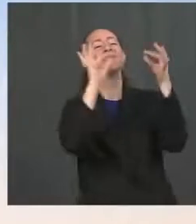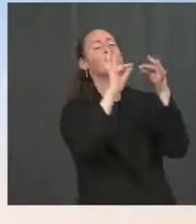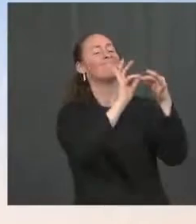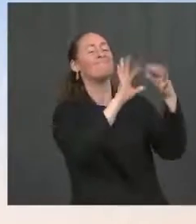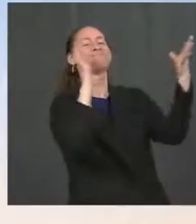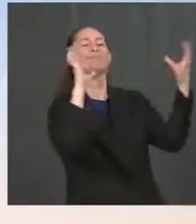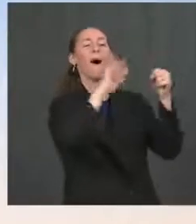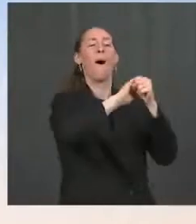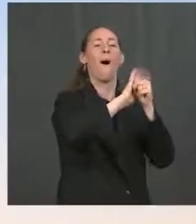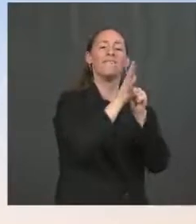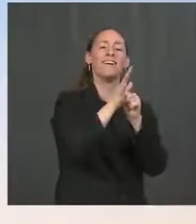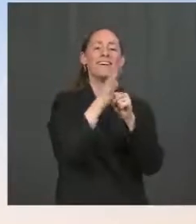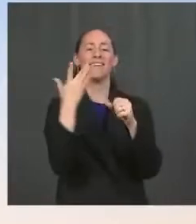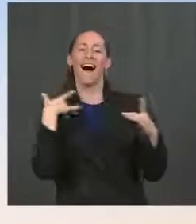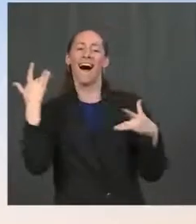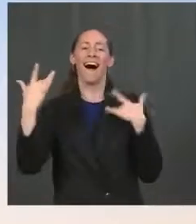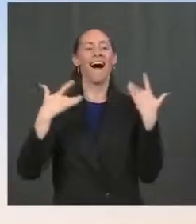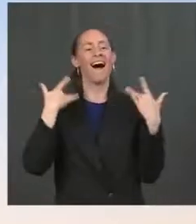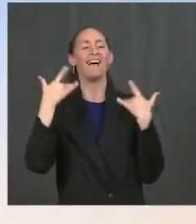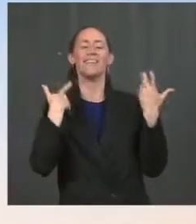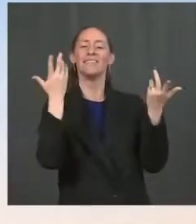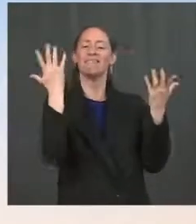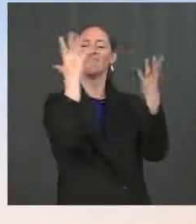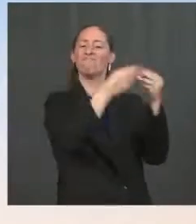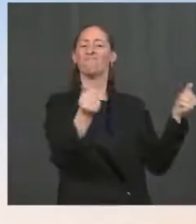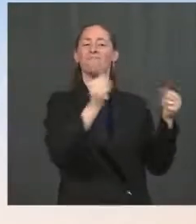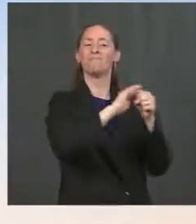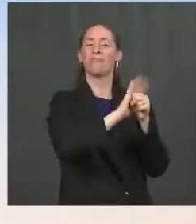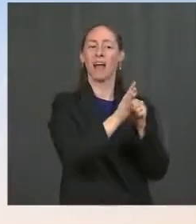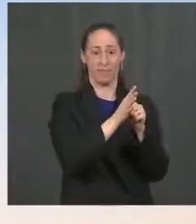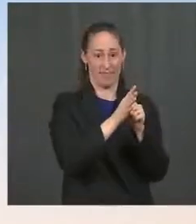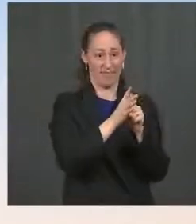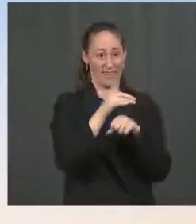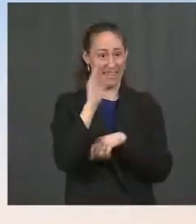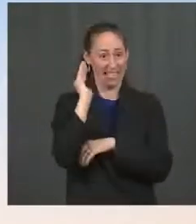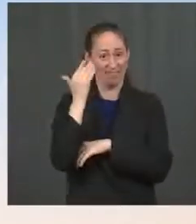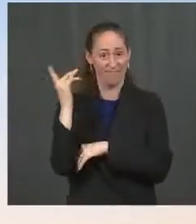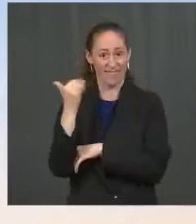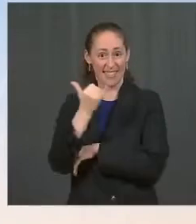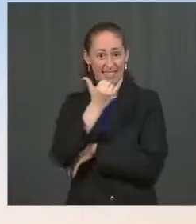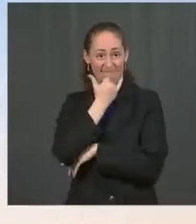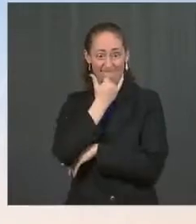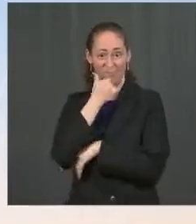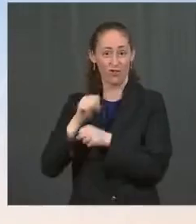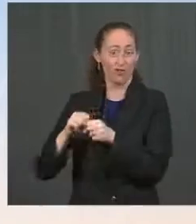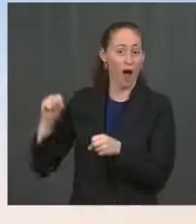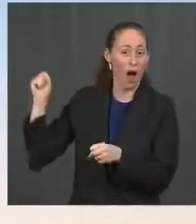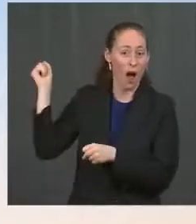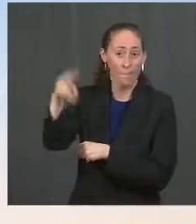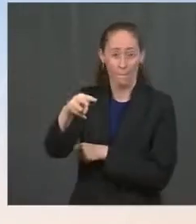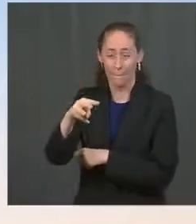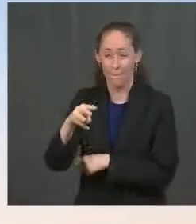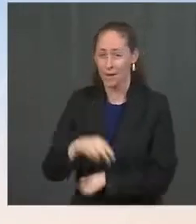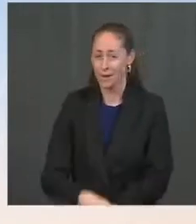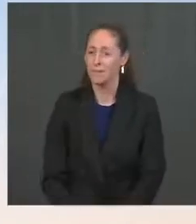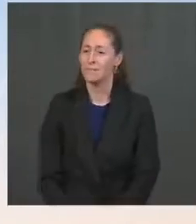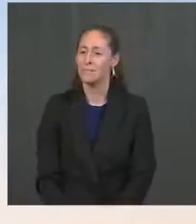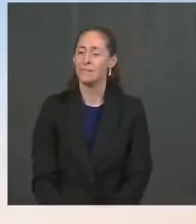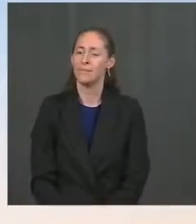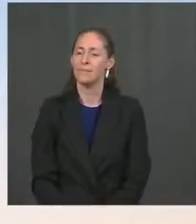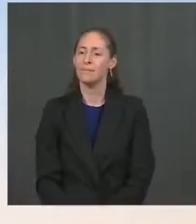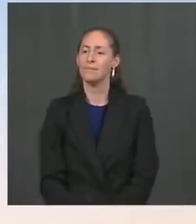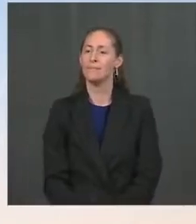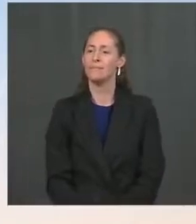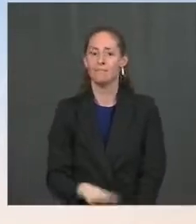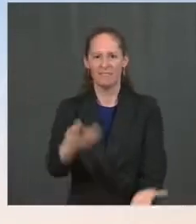in July. Was that premature? Well, the reason we're here is because people have not gotten vaccinated, 80 million of them. Not because